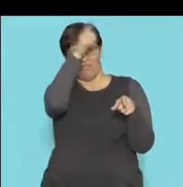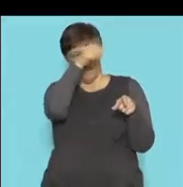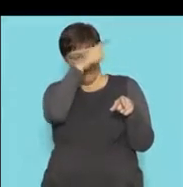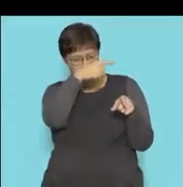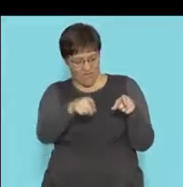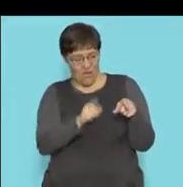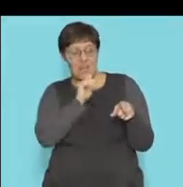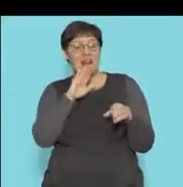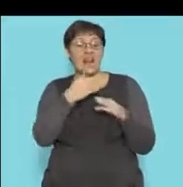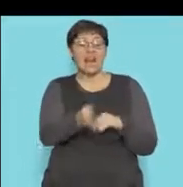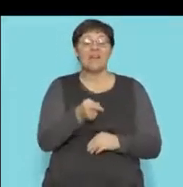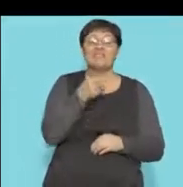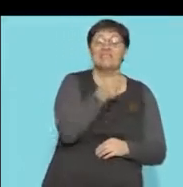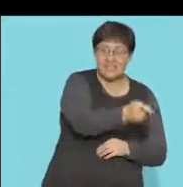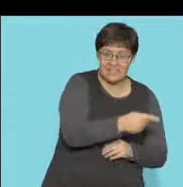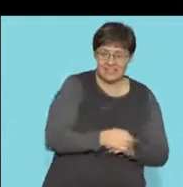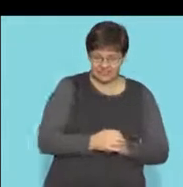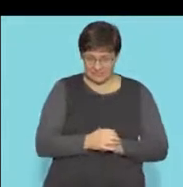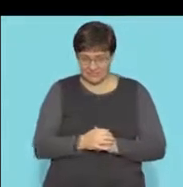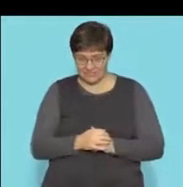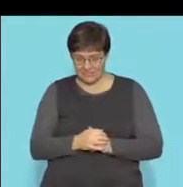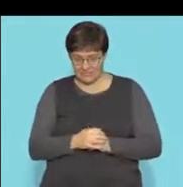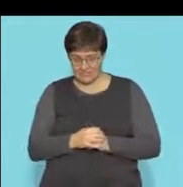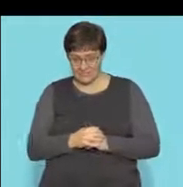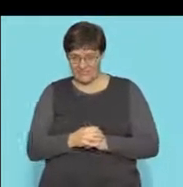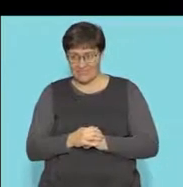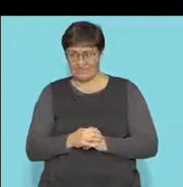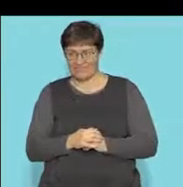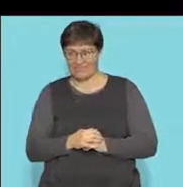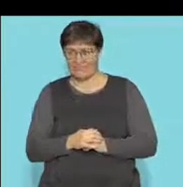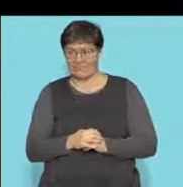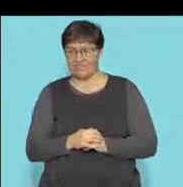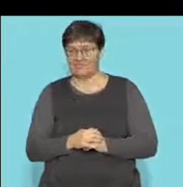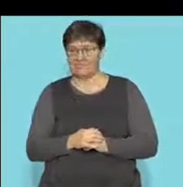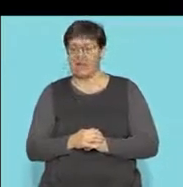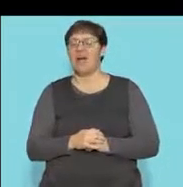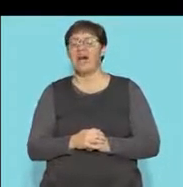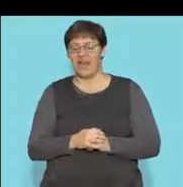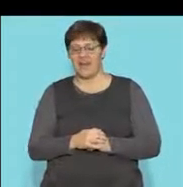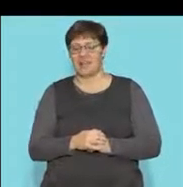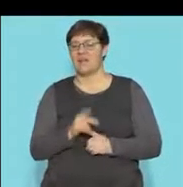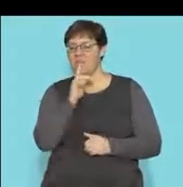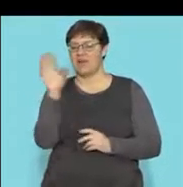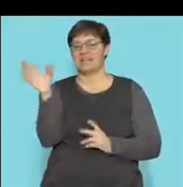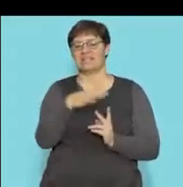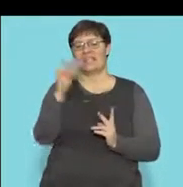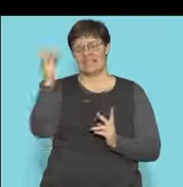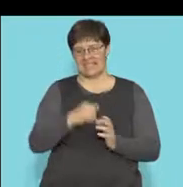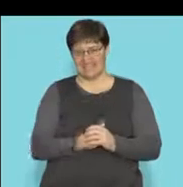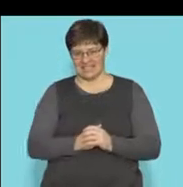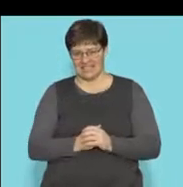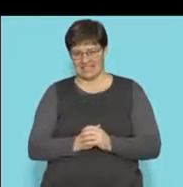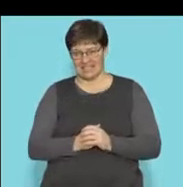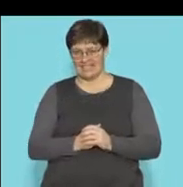I know are not going to be able to answer my question. Now I can go on to select.